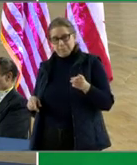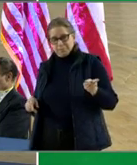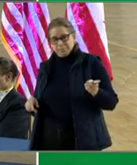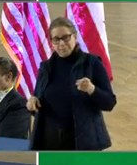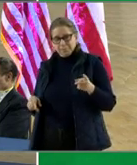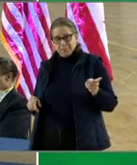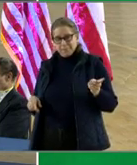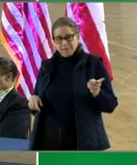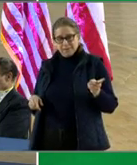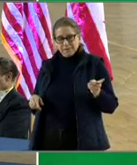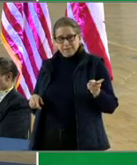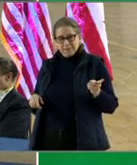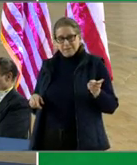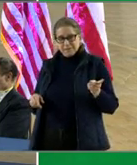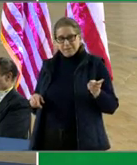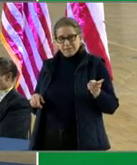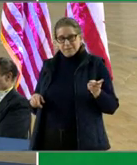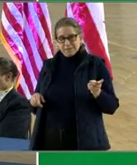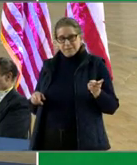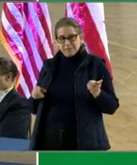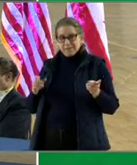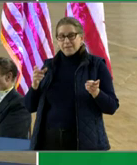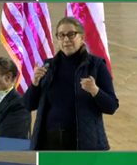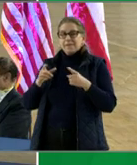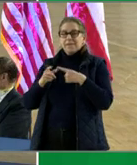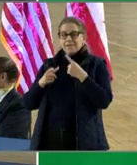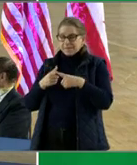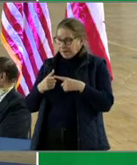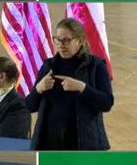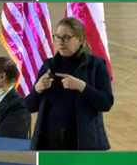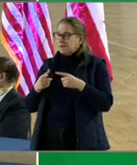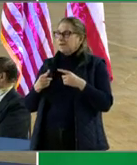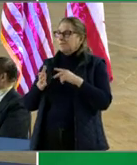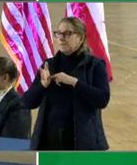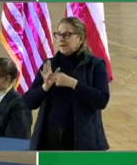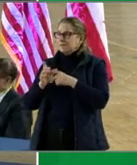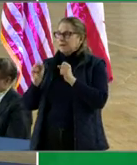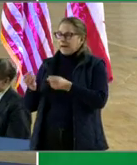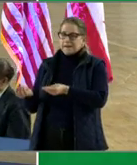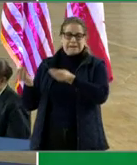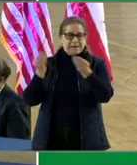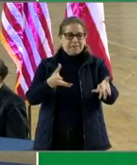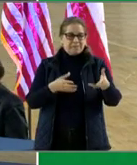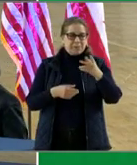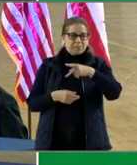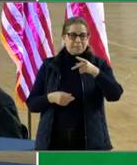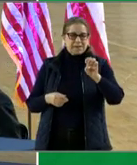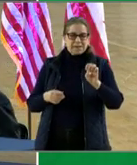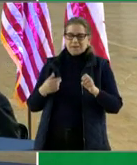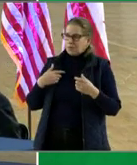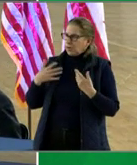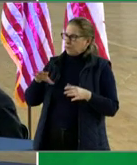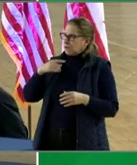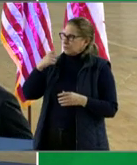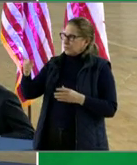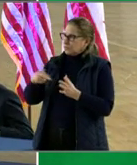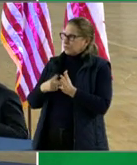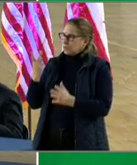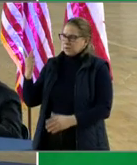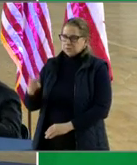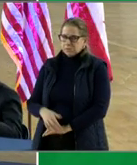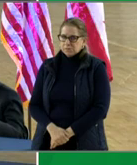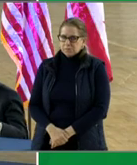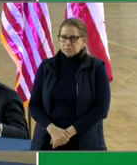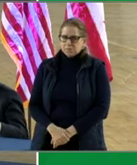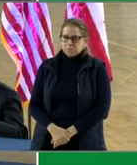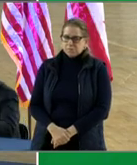be offering to supply PPEs to these people? I think I've answered this question twice, but here,